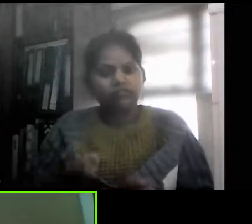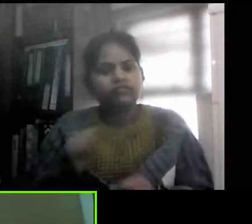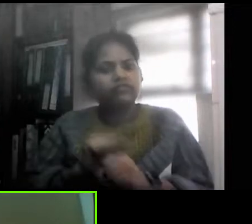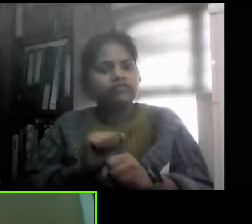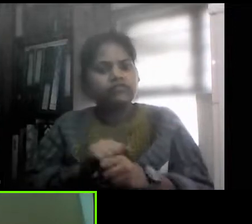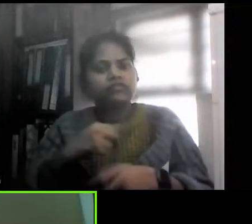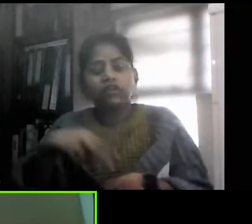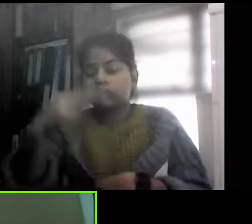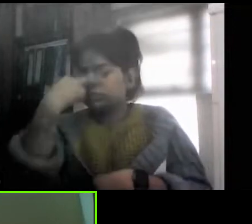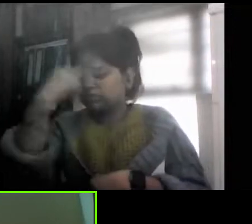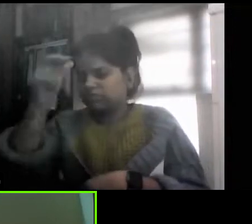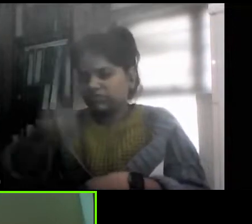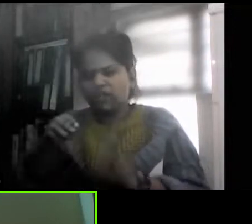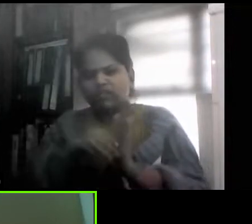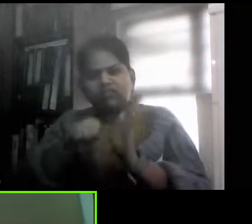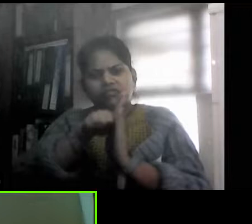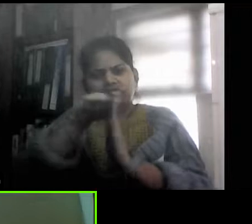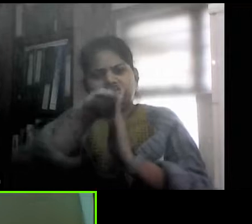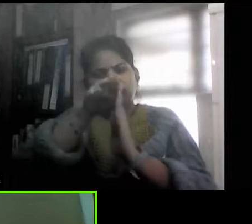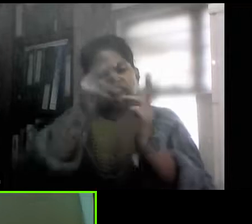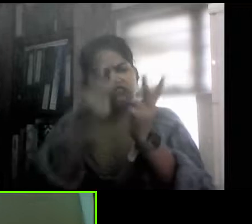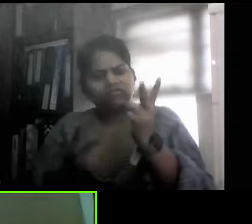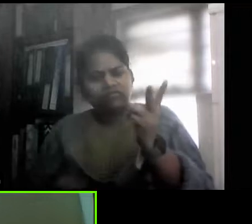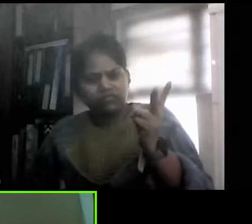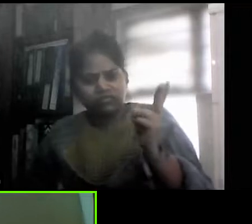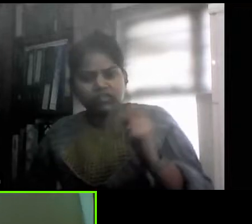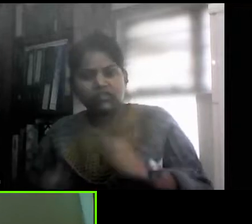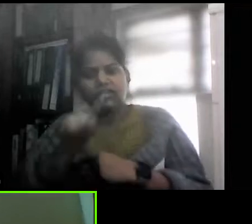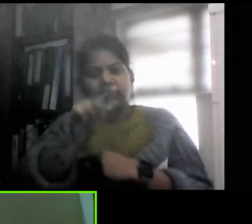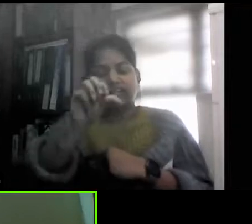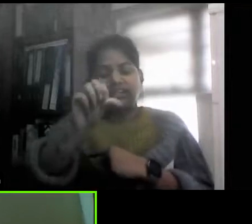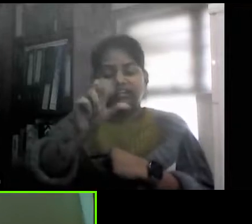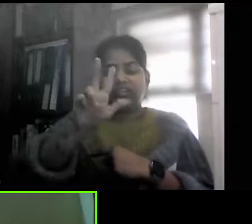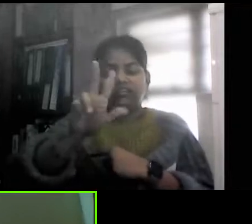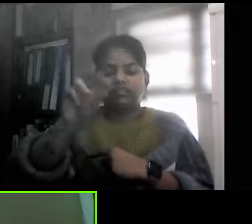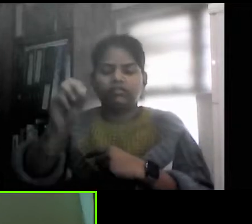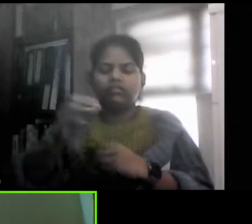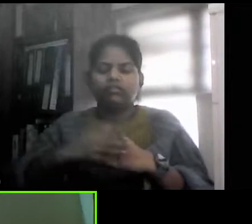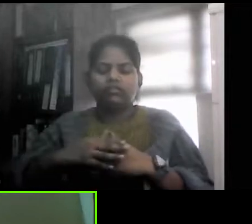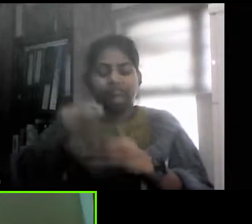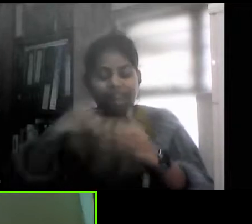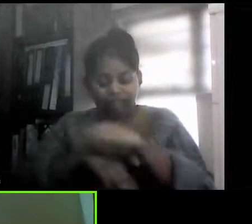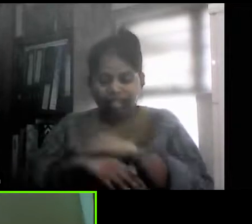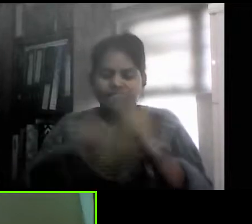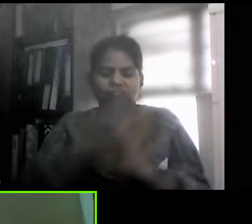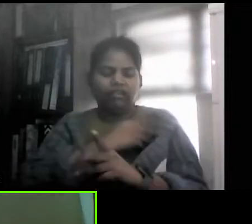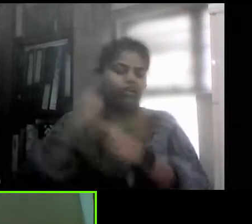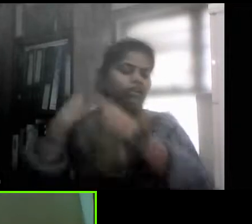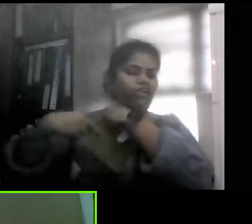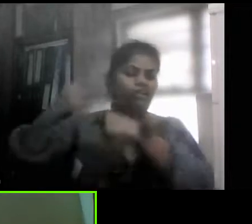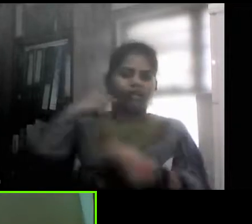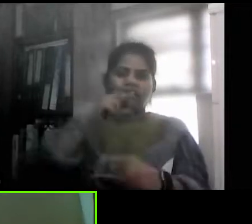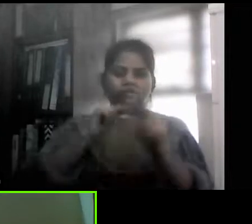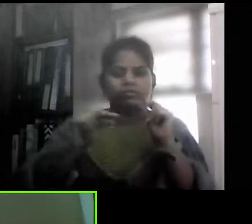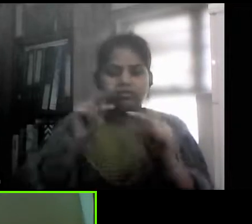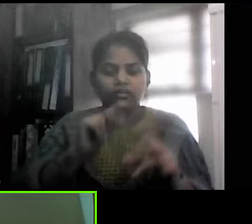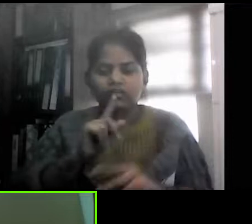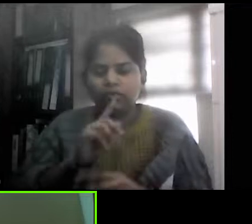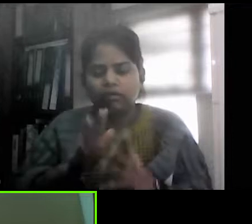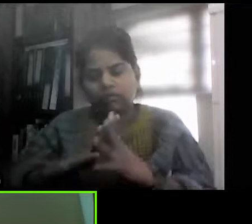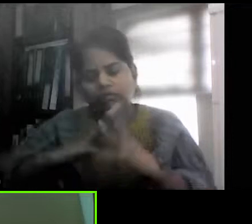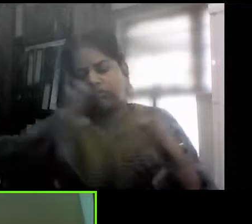impaired in various levels since 1980. I don't want to go into that. It requires a separate sort of paper altogether to look at the origin